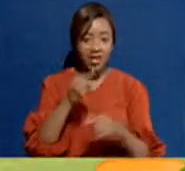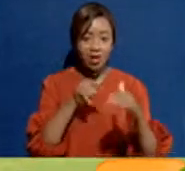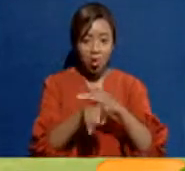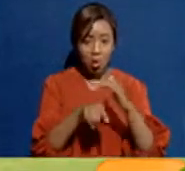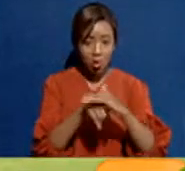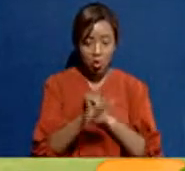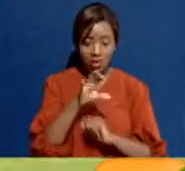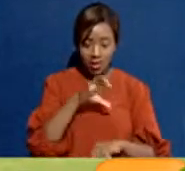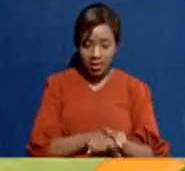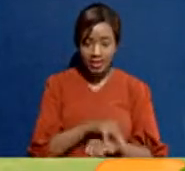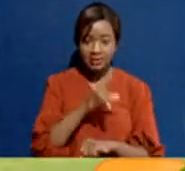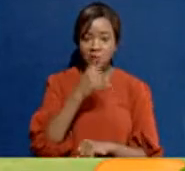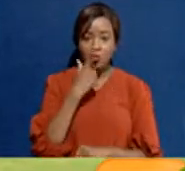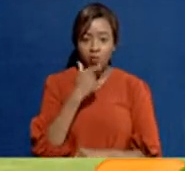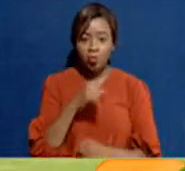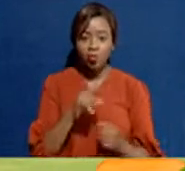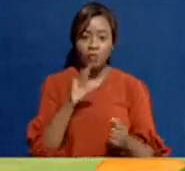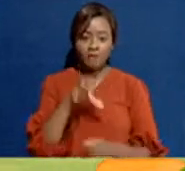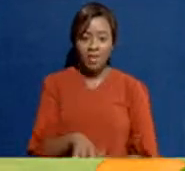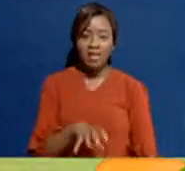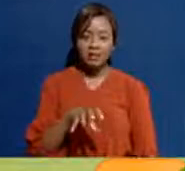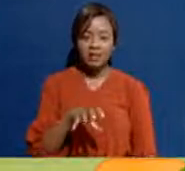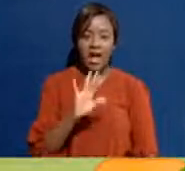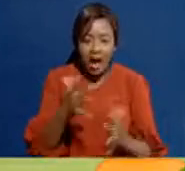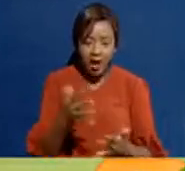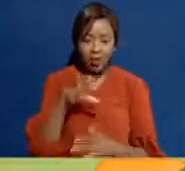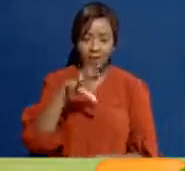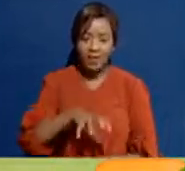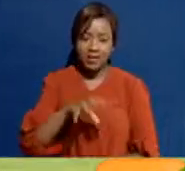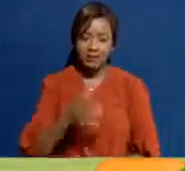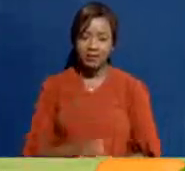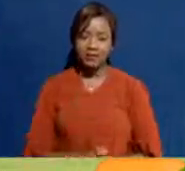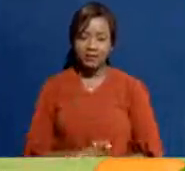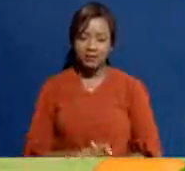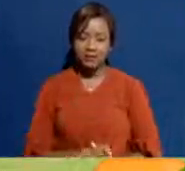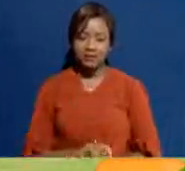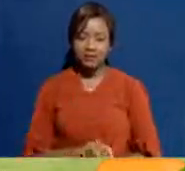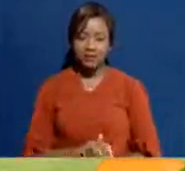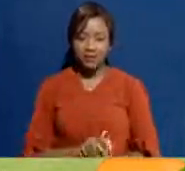All three goals in the match were scored via penalties. Tyson Otieno!